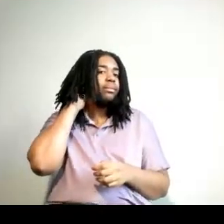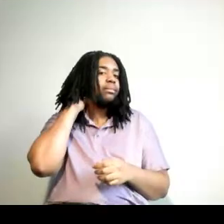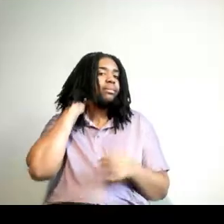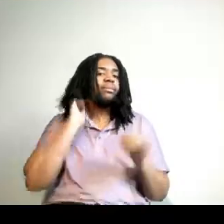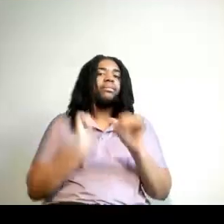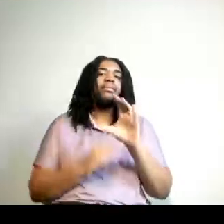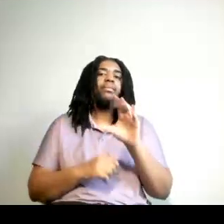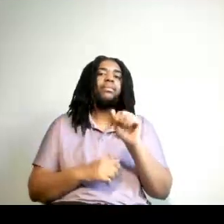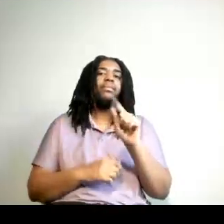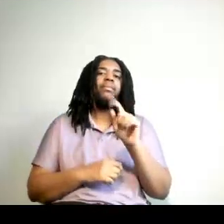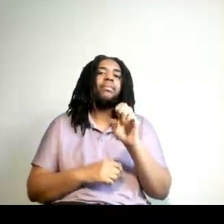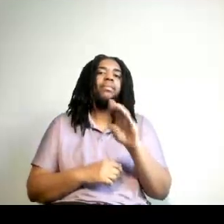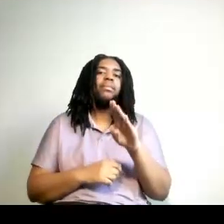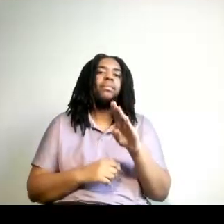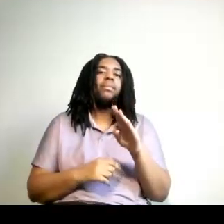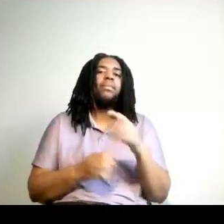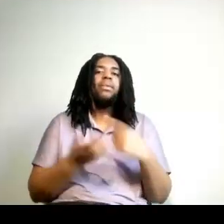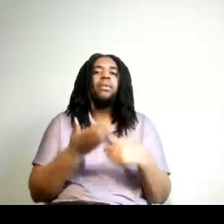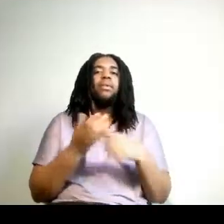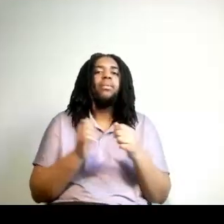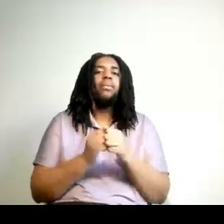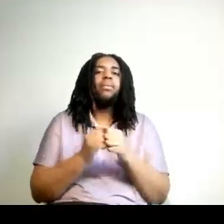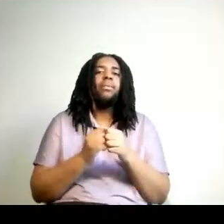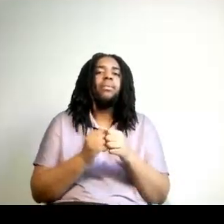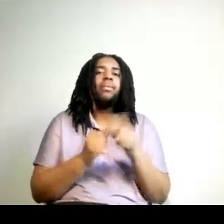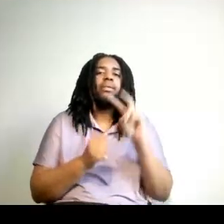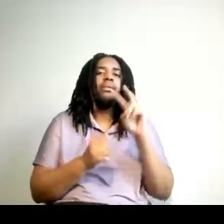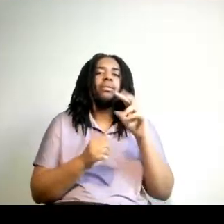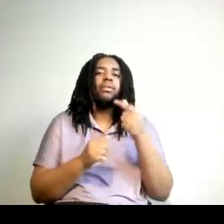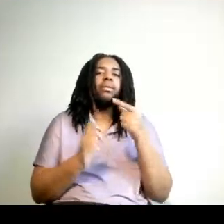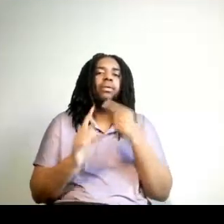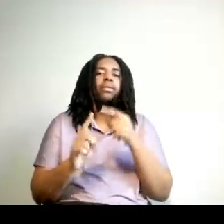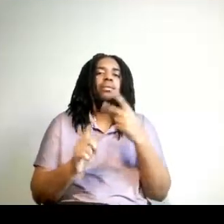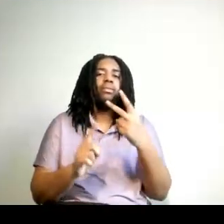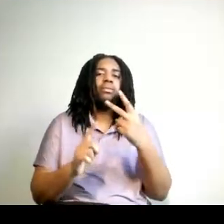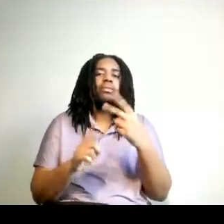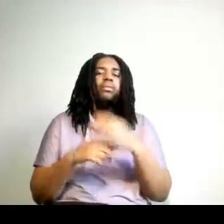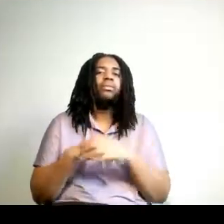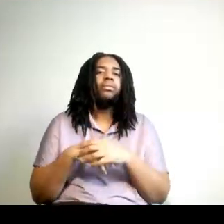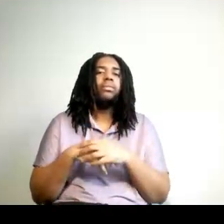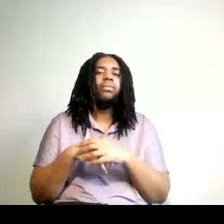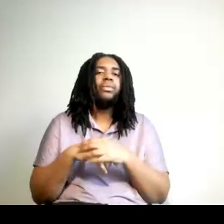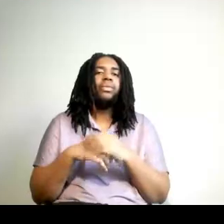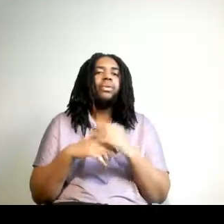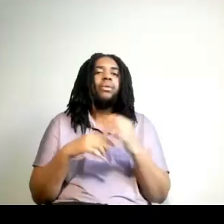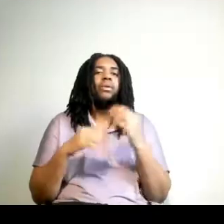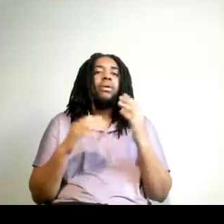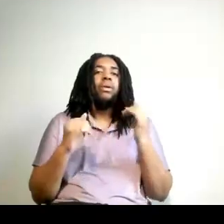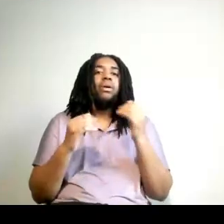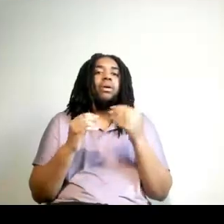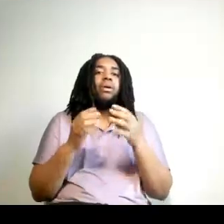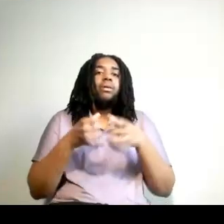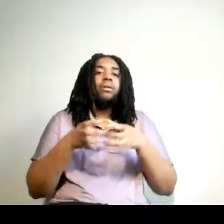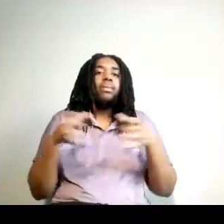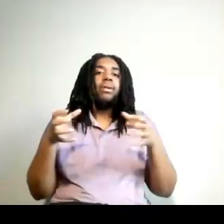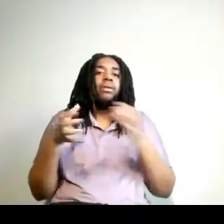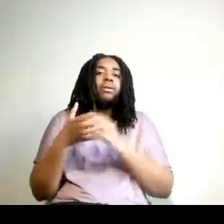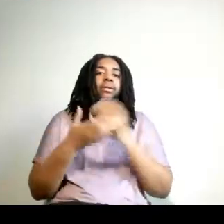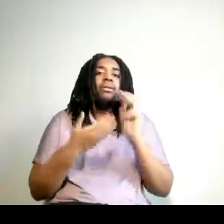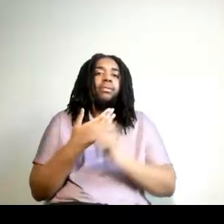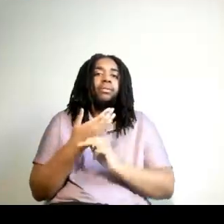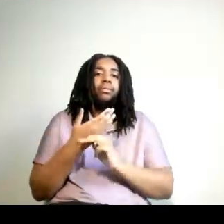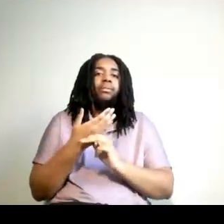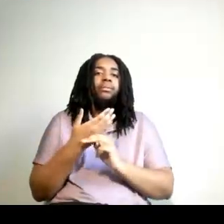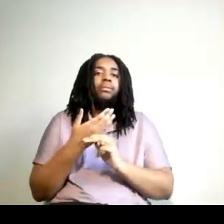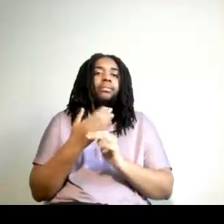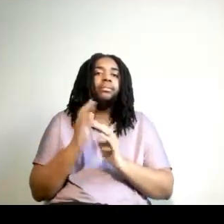last goal. So the idea would be to expand this curriculum to develop and implement